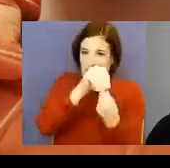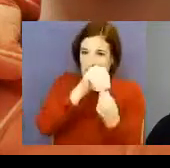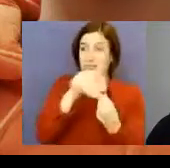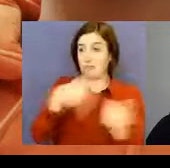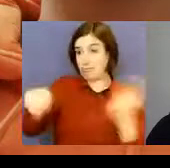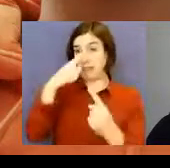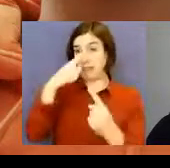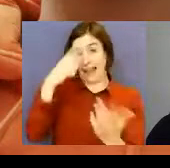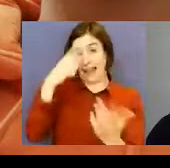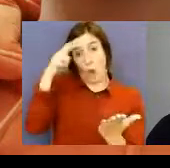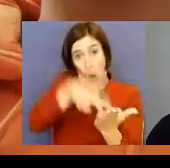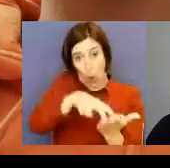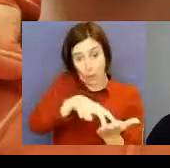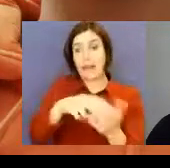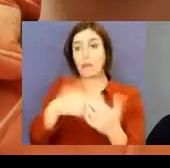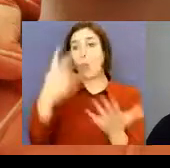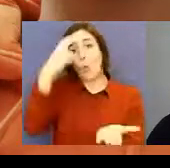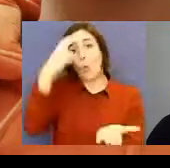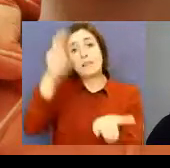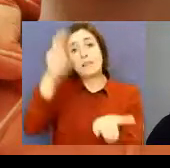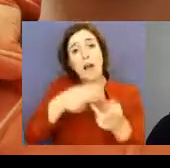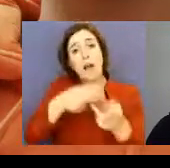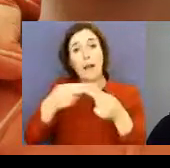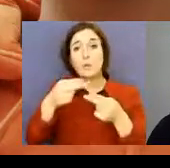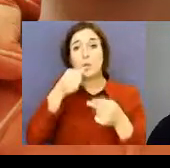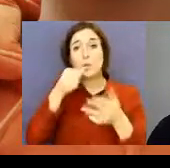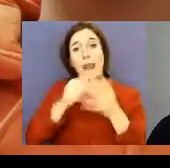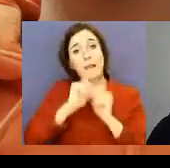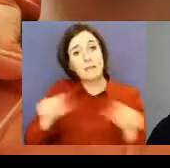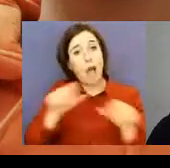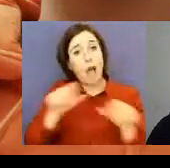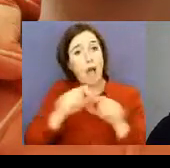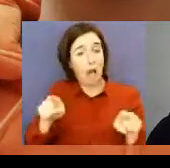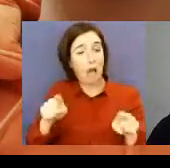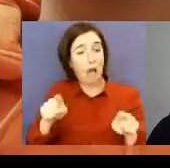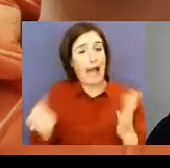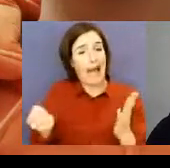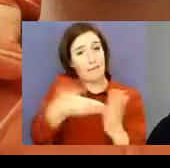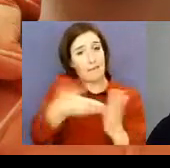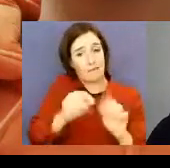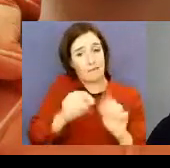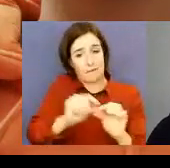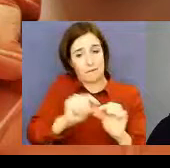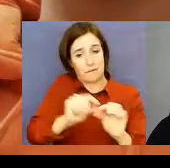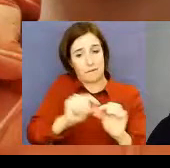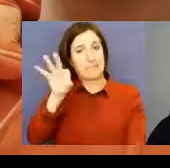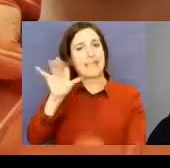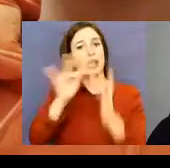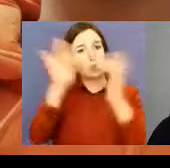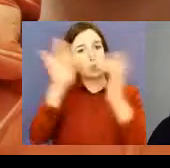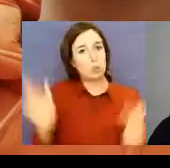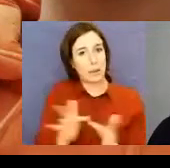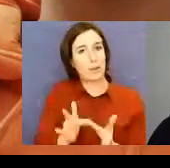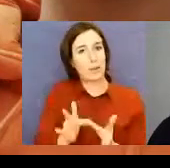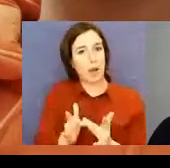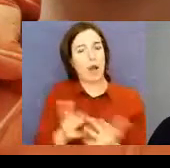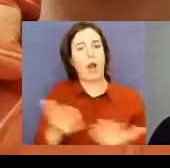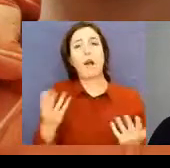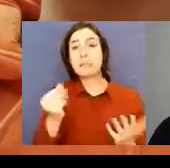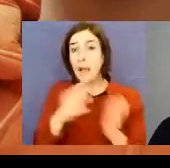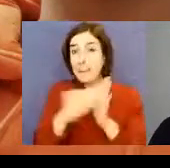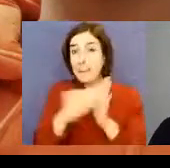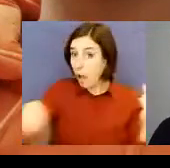which includes invitations to the webinars. Some examples of how organisations have supported the campaign so far is finding